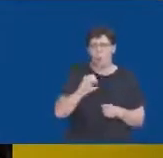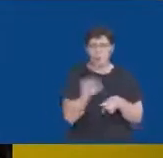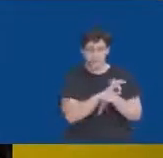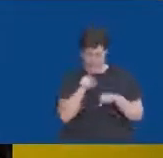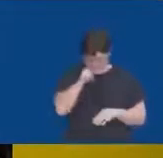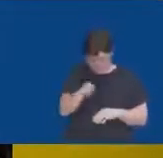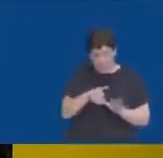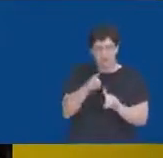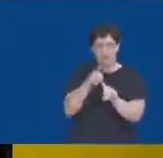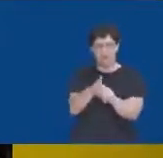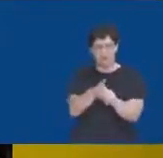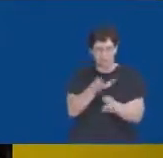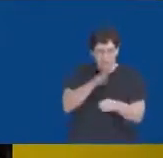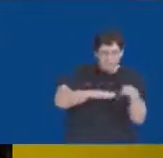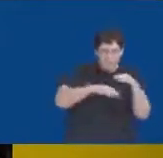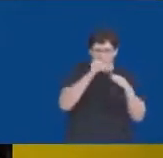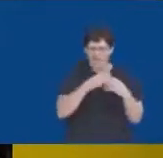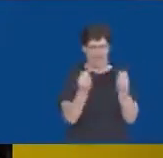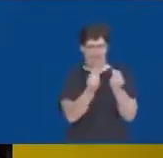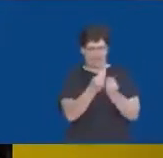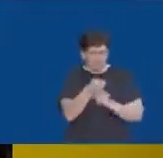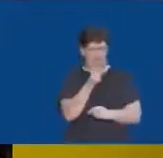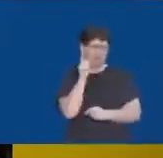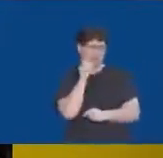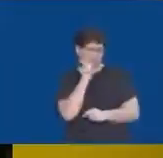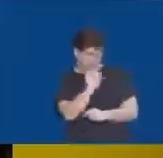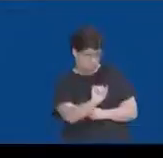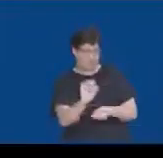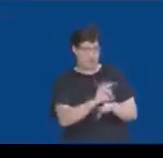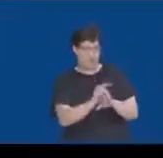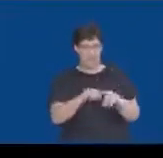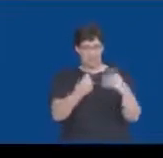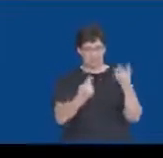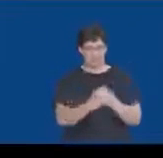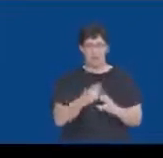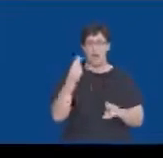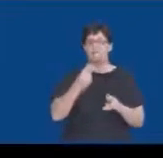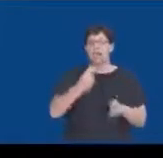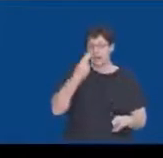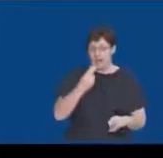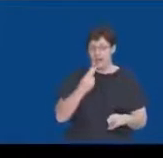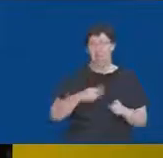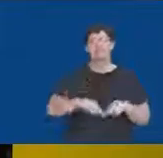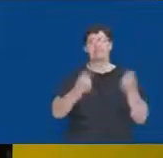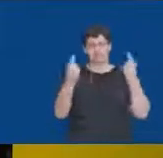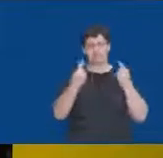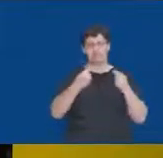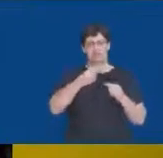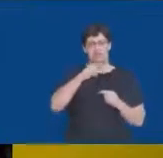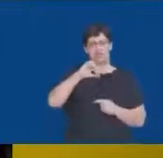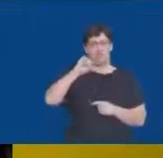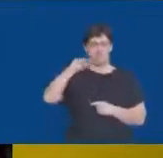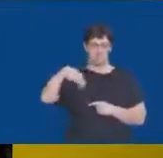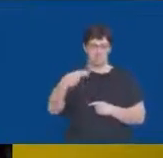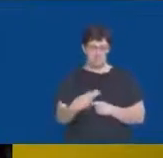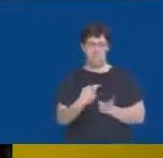plans to look at. You know, if you need to build something, so look at different plans. And finally, different graphs that you need to practice